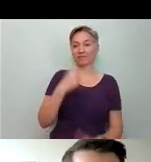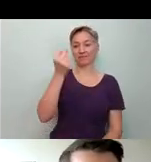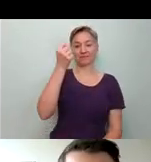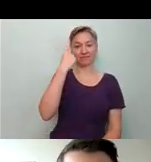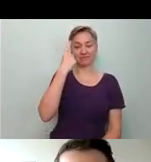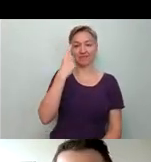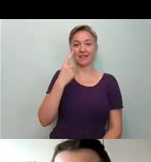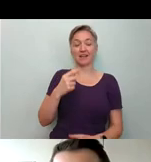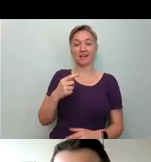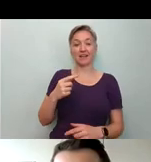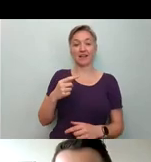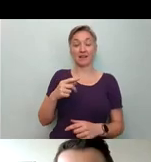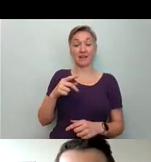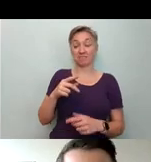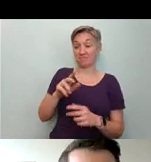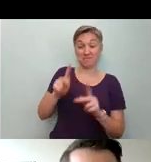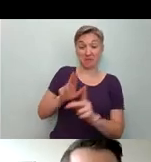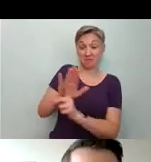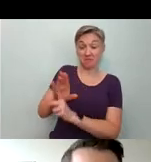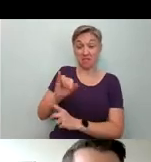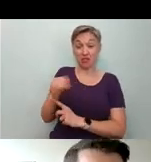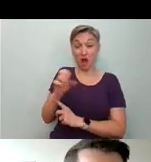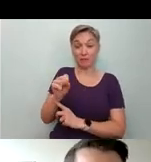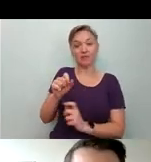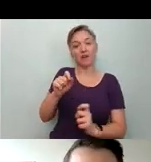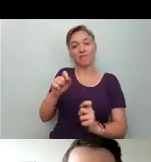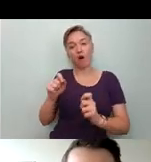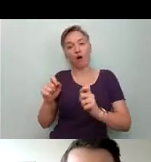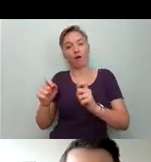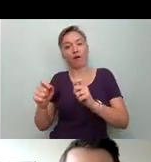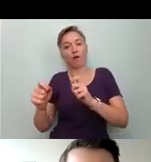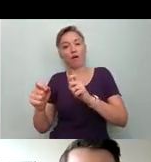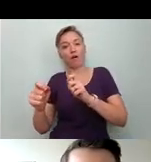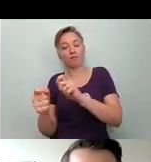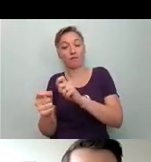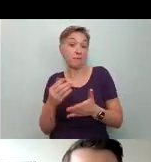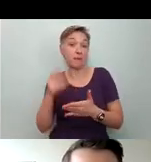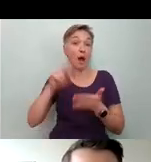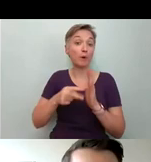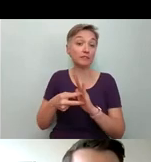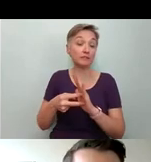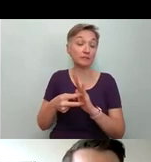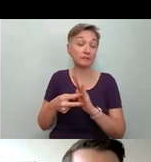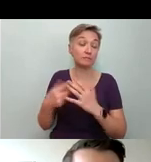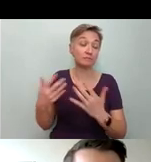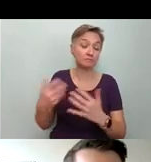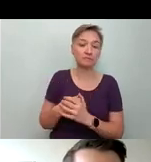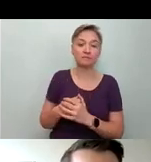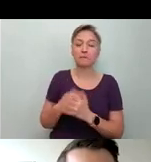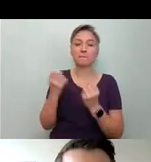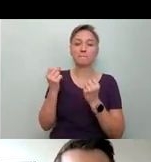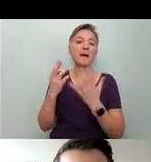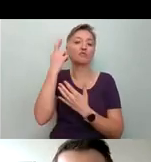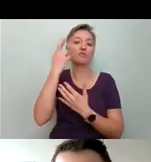jobs evolve. They do that naturally. They do that by design. You know, there's any number of reasons why someone may have